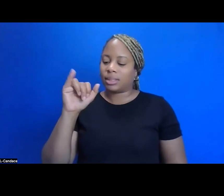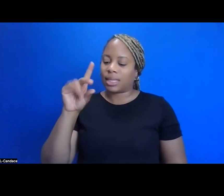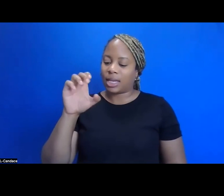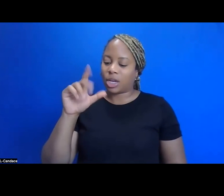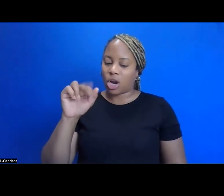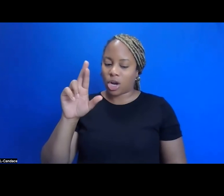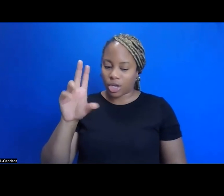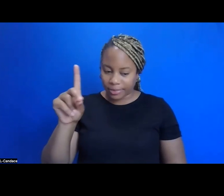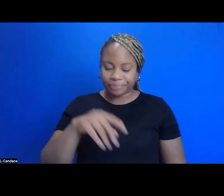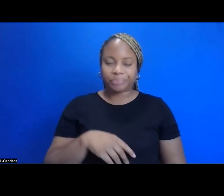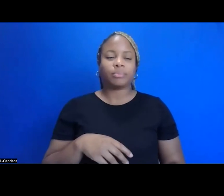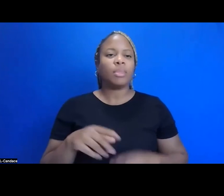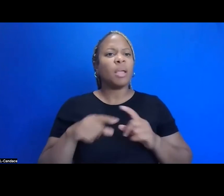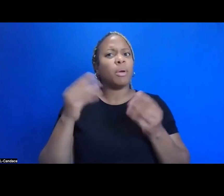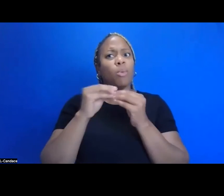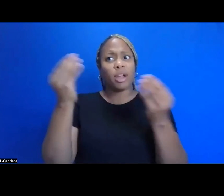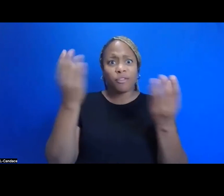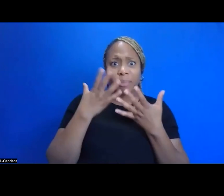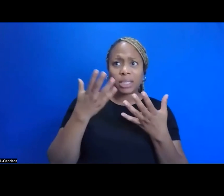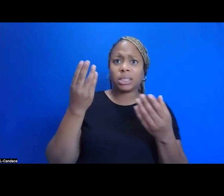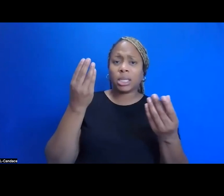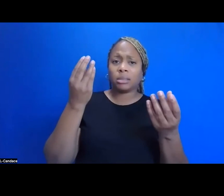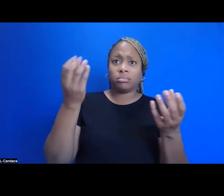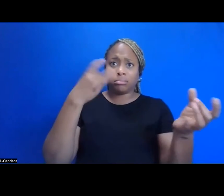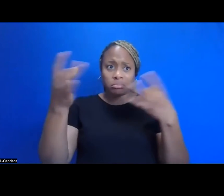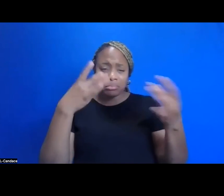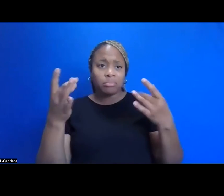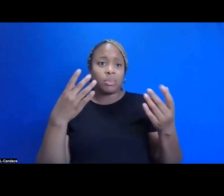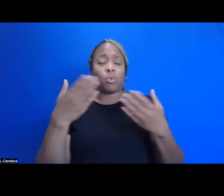build in more stuff as it comes, and we're open to feedback as much as possible.